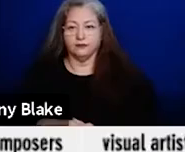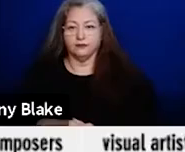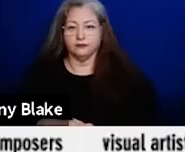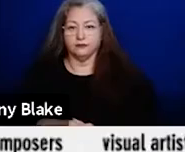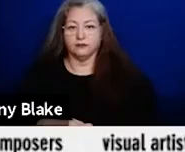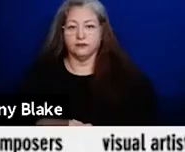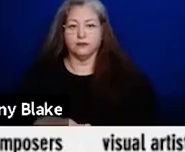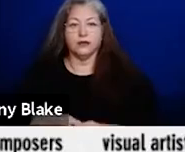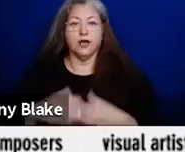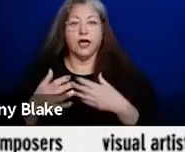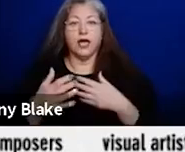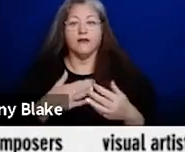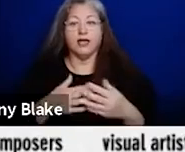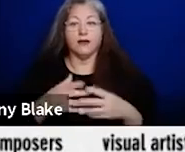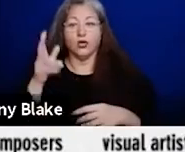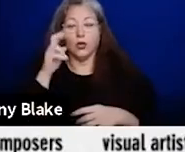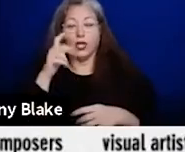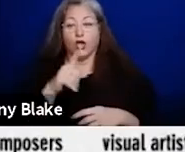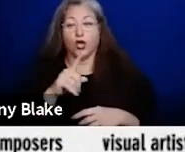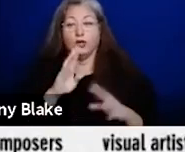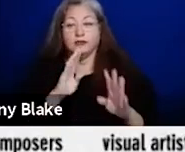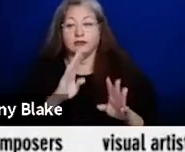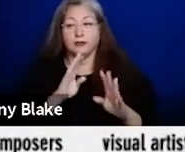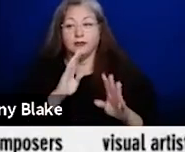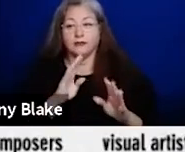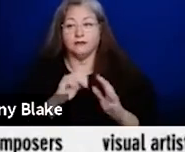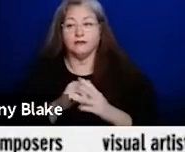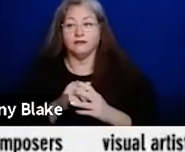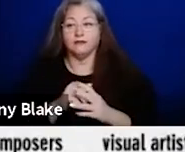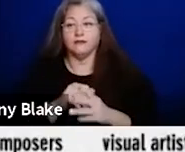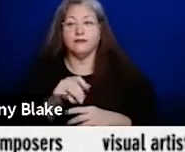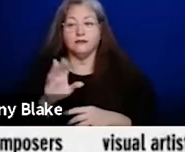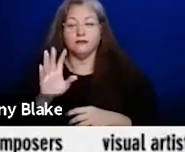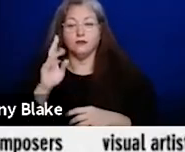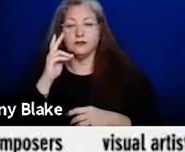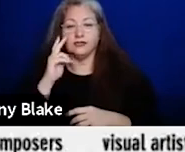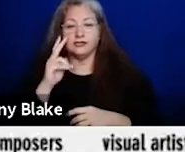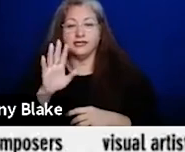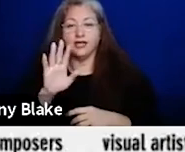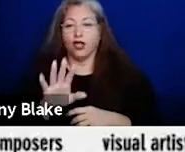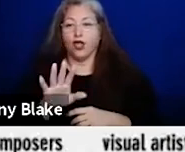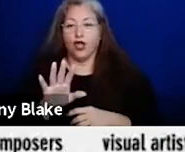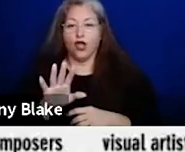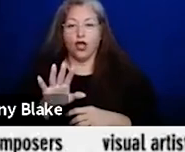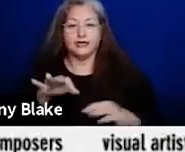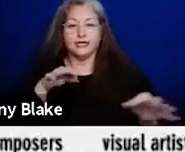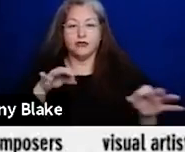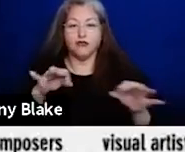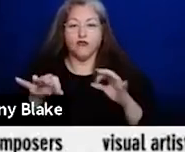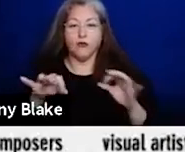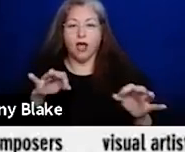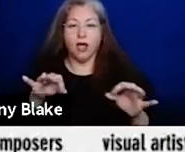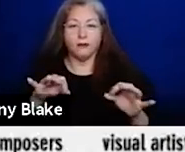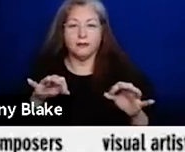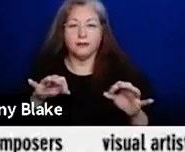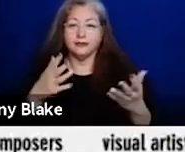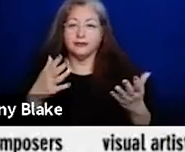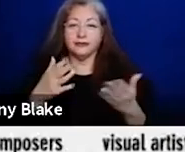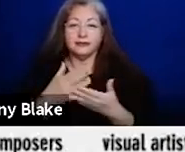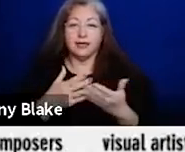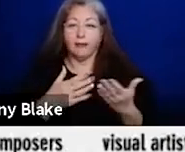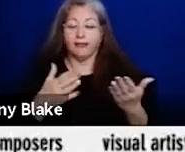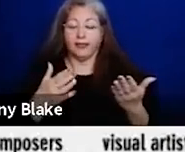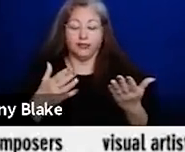Every time you hear her speak, you see her calmly just describe how some things are just